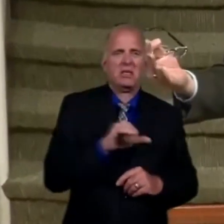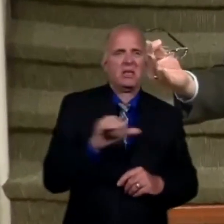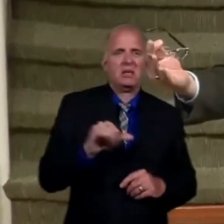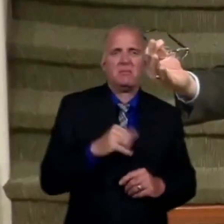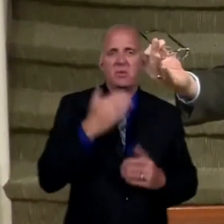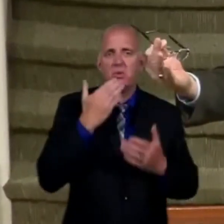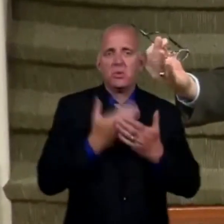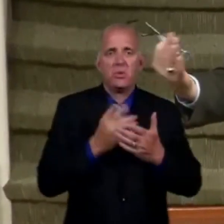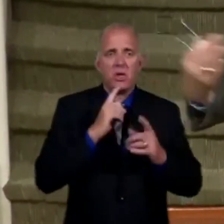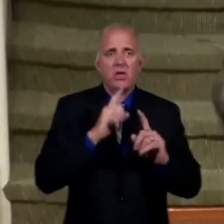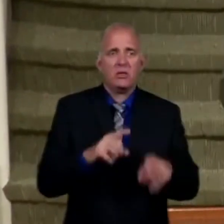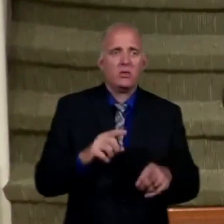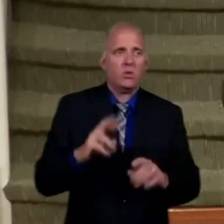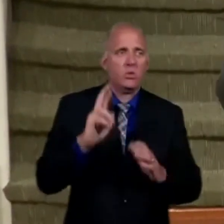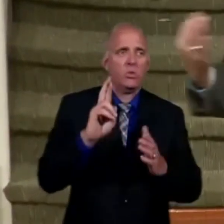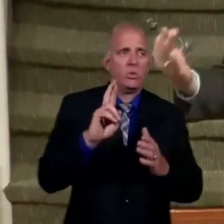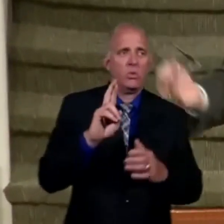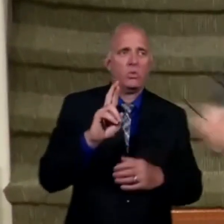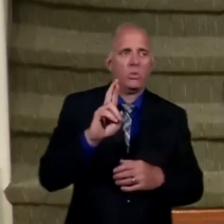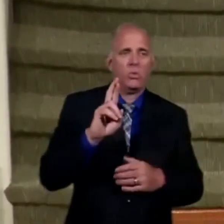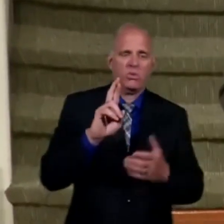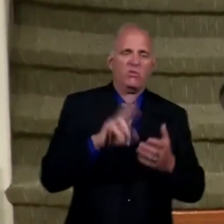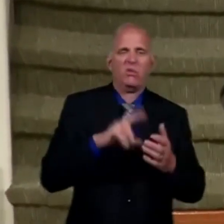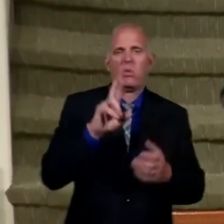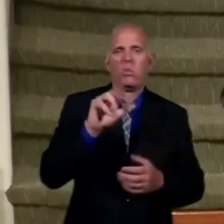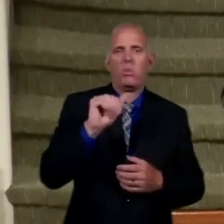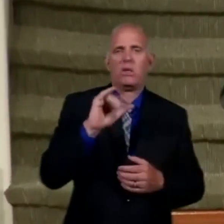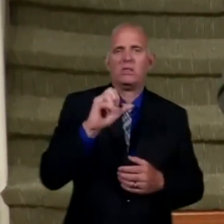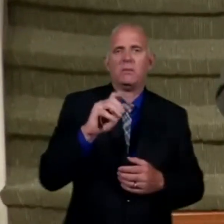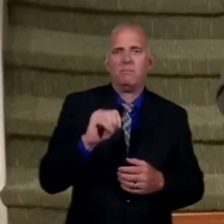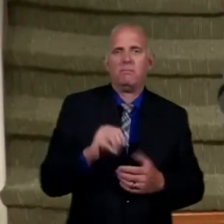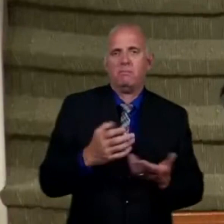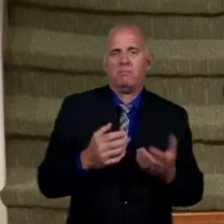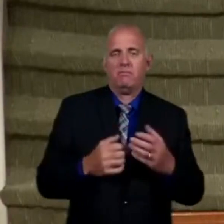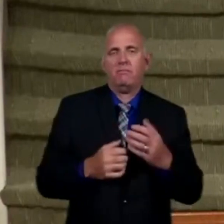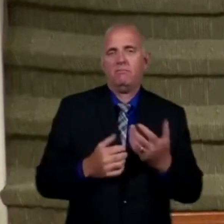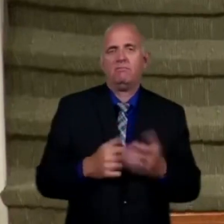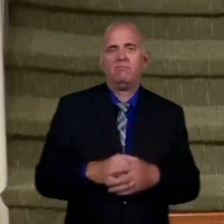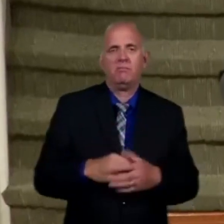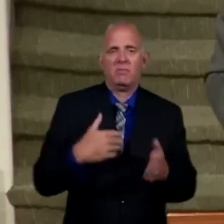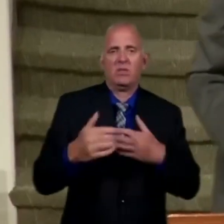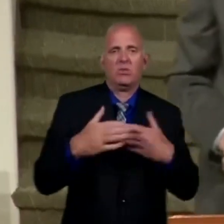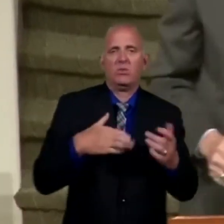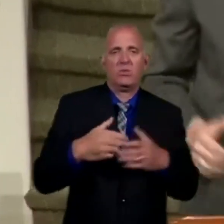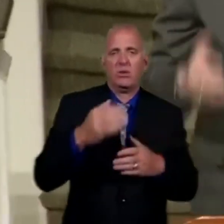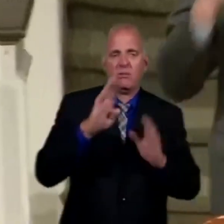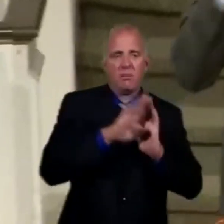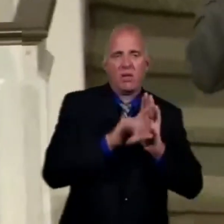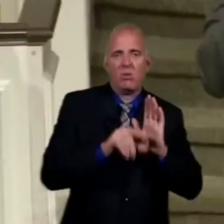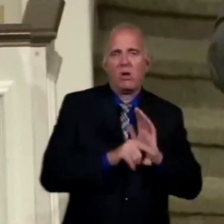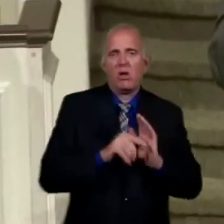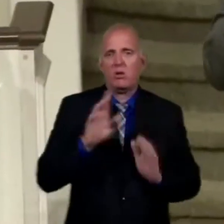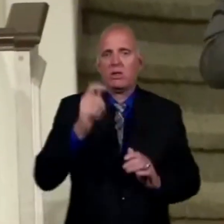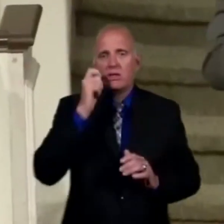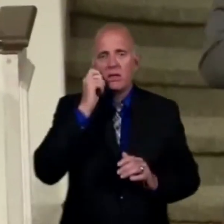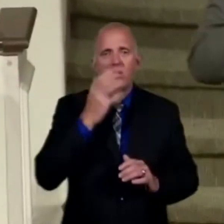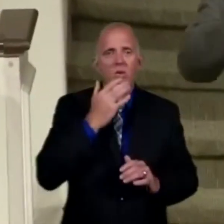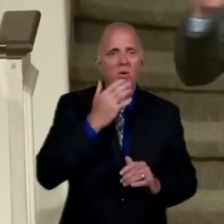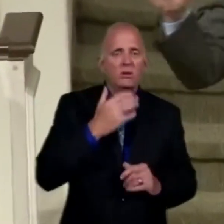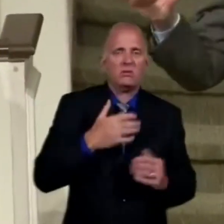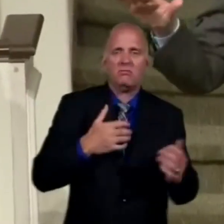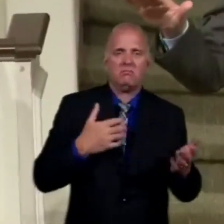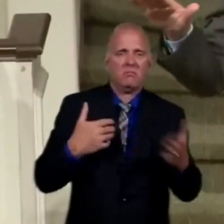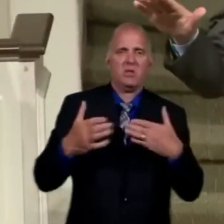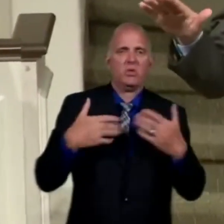today. God loves people more than anything. Doesn't matter their background, their race, doesn't matter their skin color. He